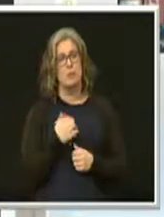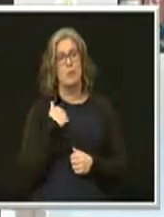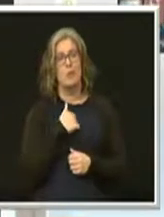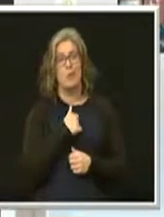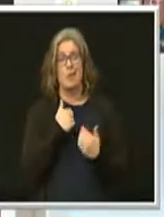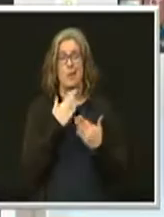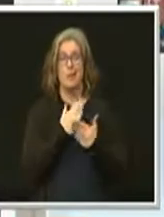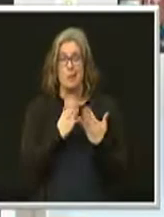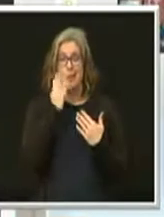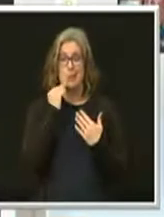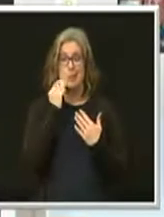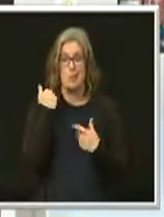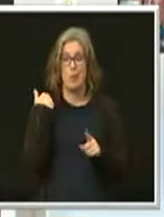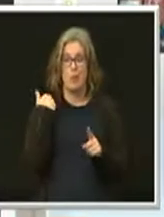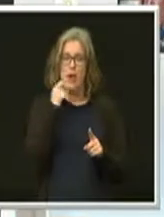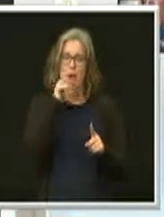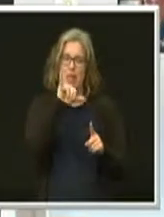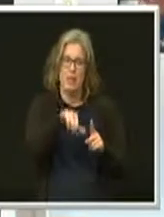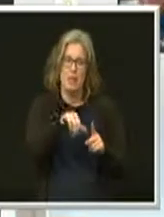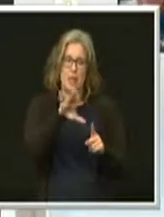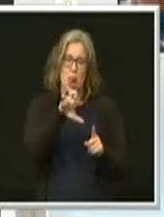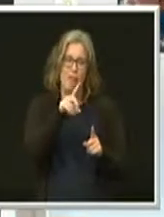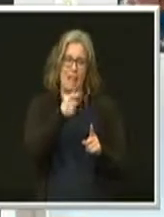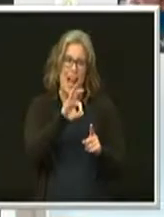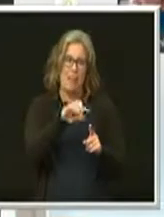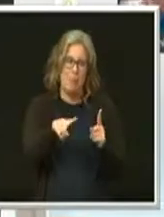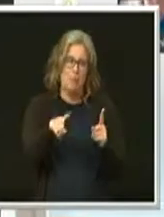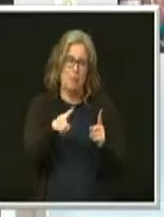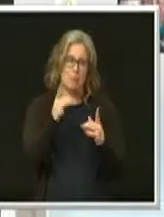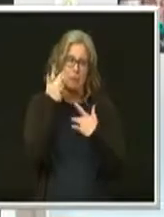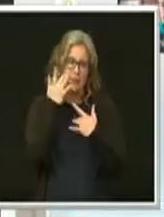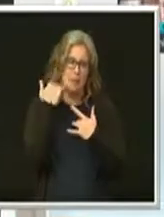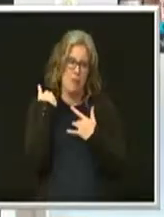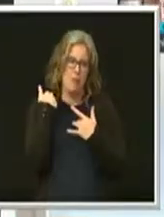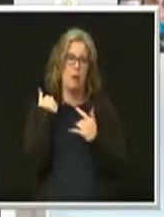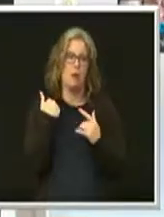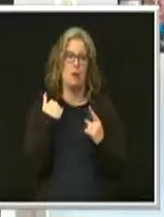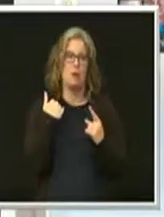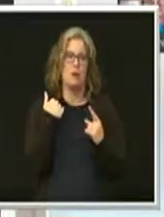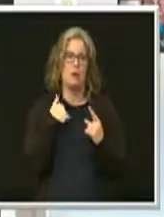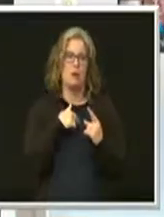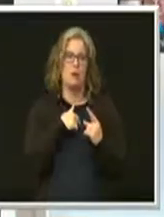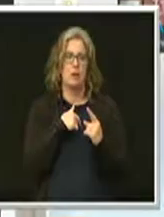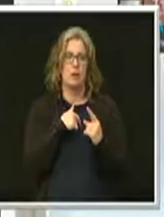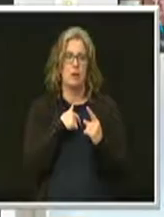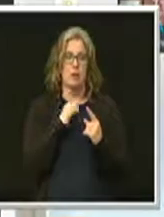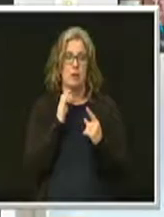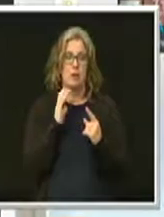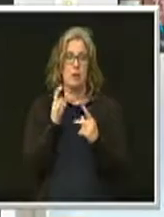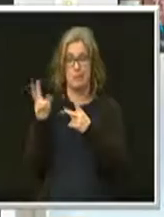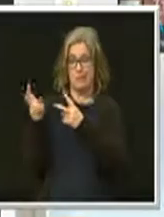some experience at this before, not necessarily COVID-19, but we took a lot of our plan,